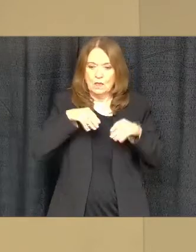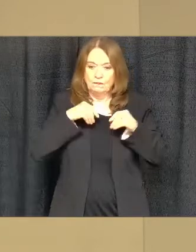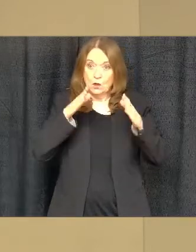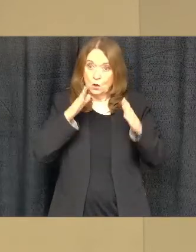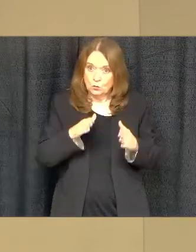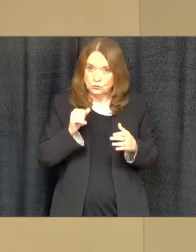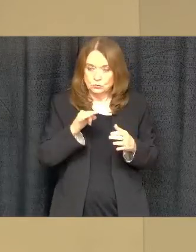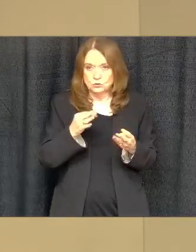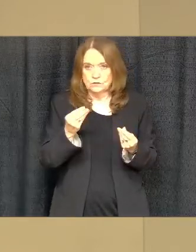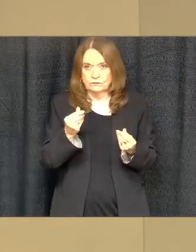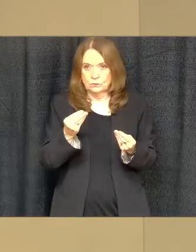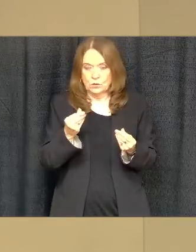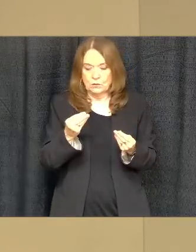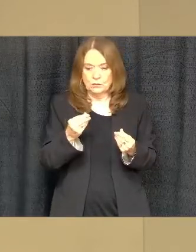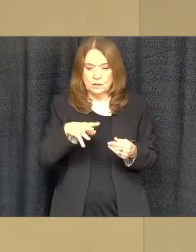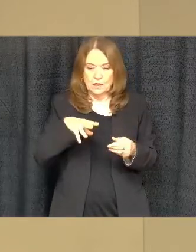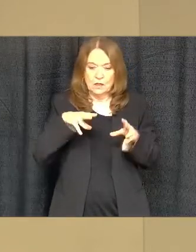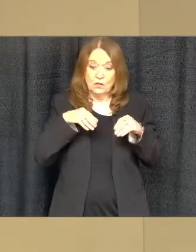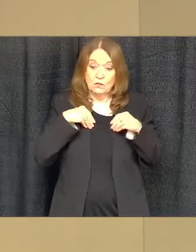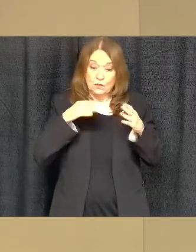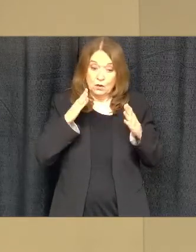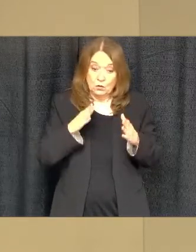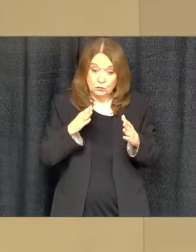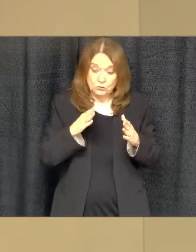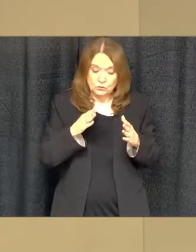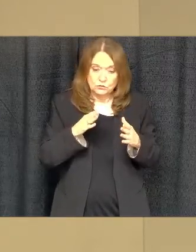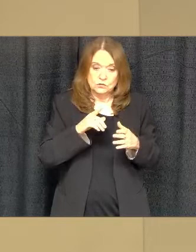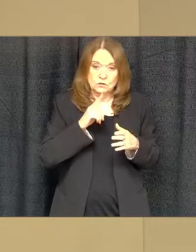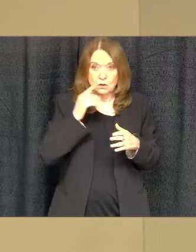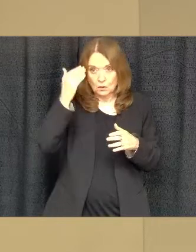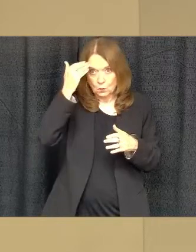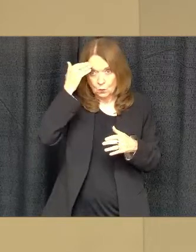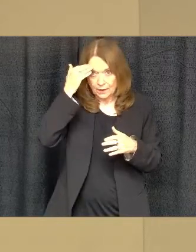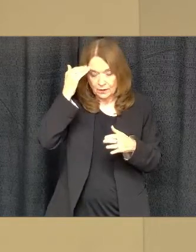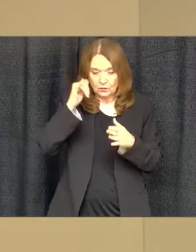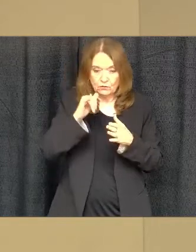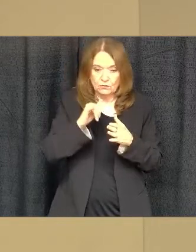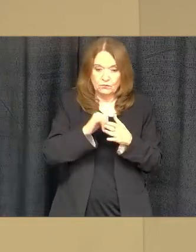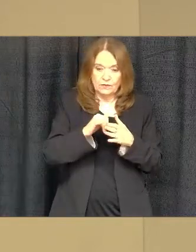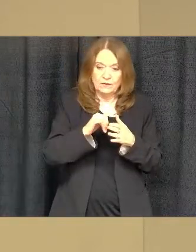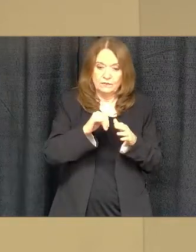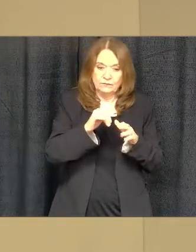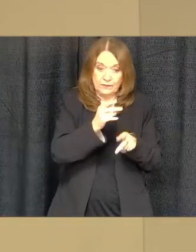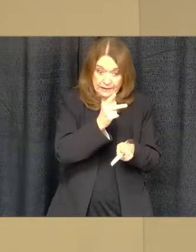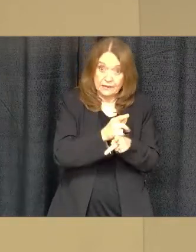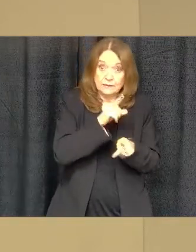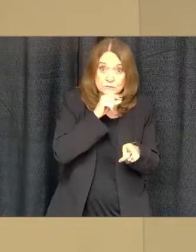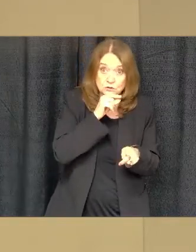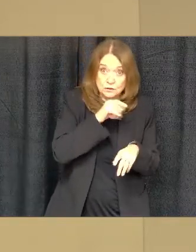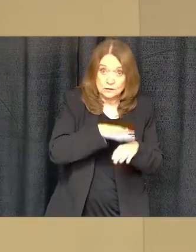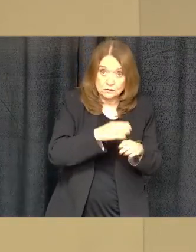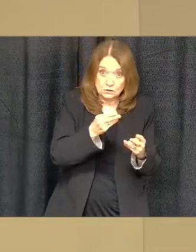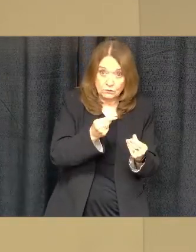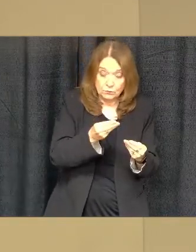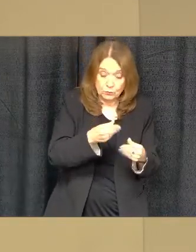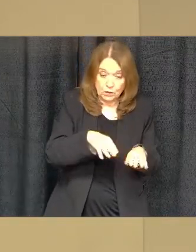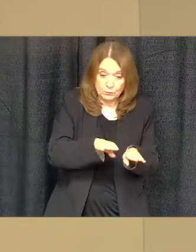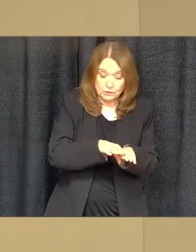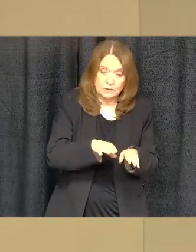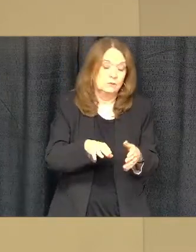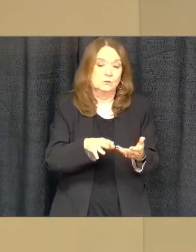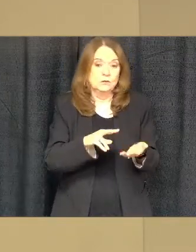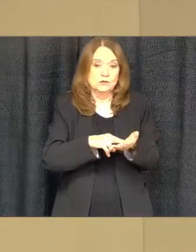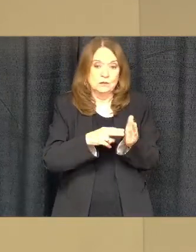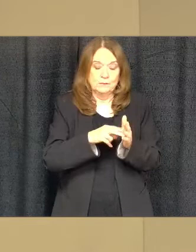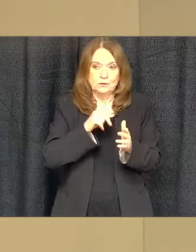property. The owners in this case are aware that they keep chickens on the property, which, I mean, it really